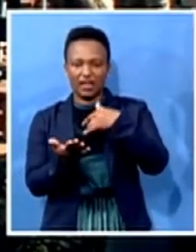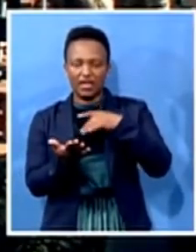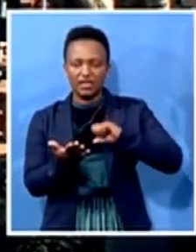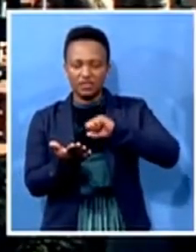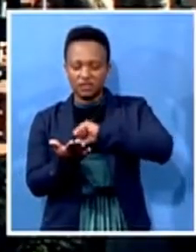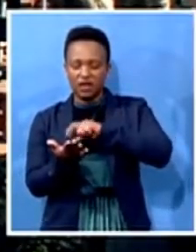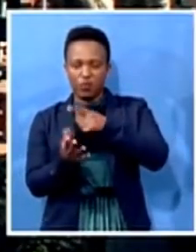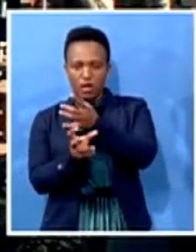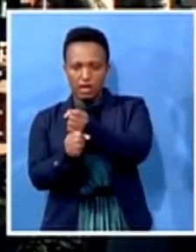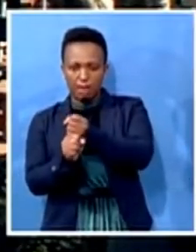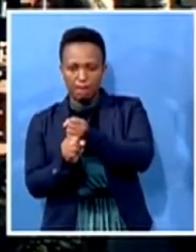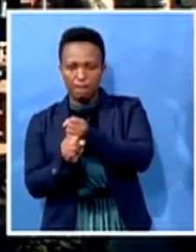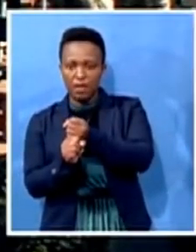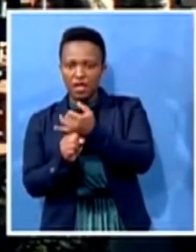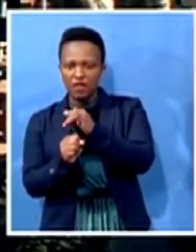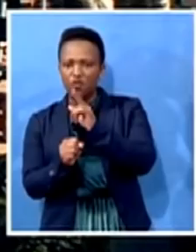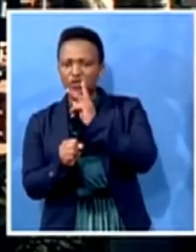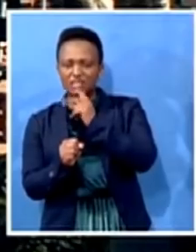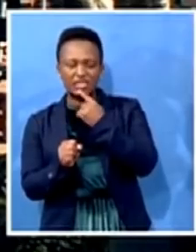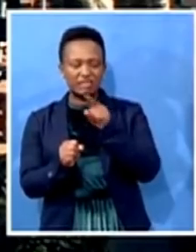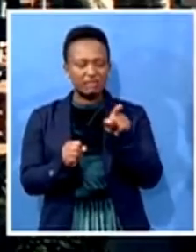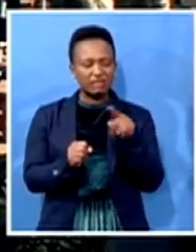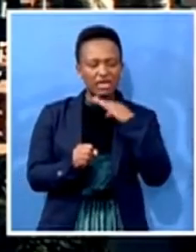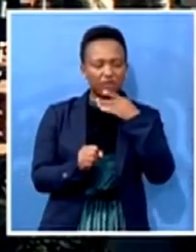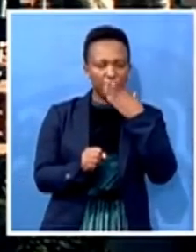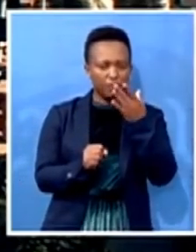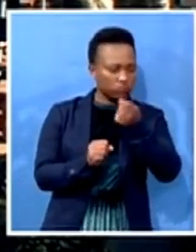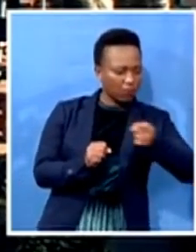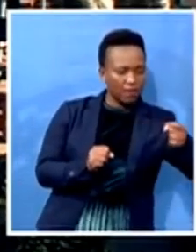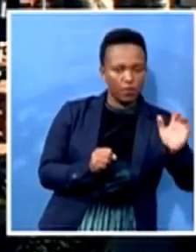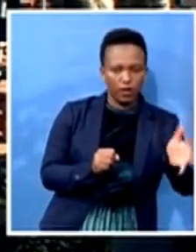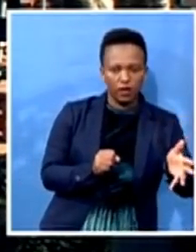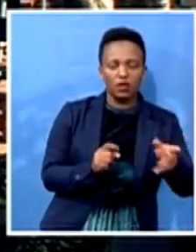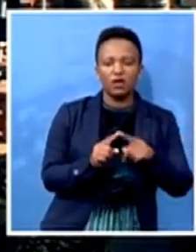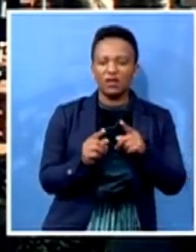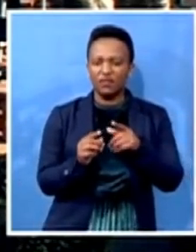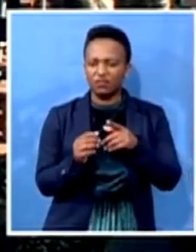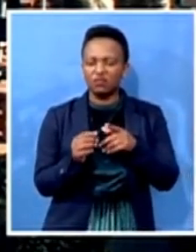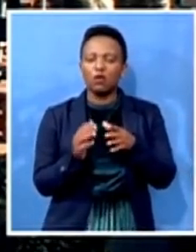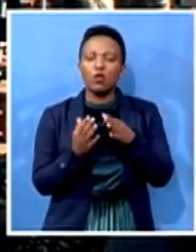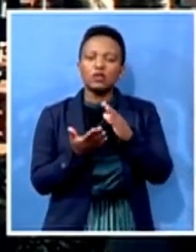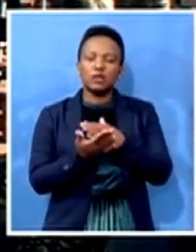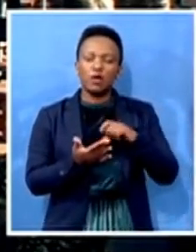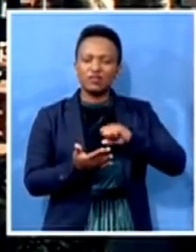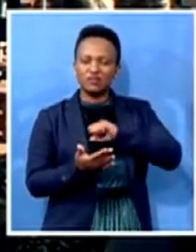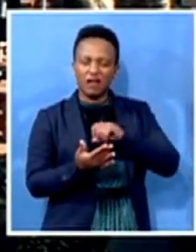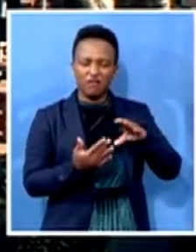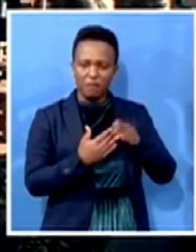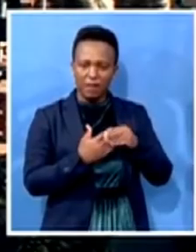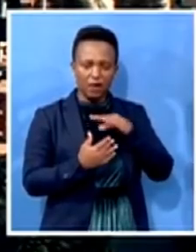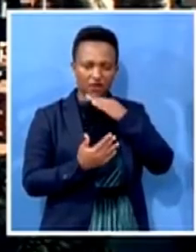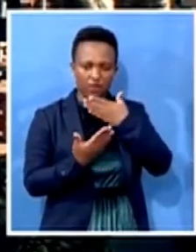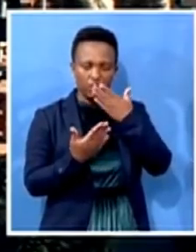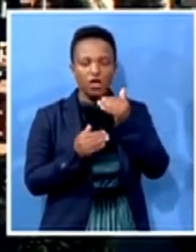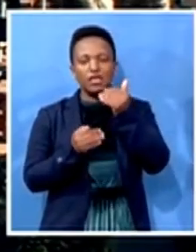a shortage and where there is a need to even rest some of our staff members. So this process of contracting and hiring,